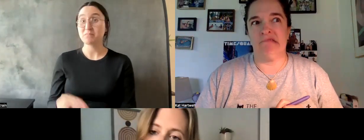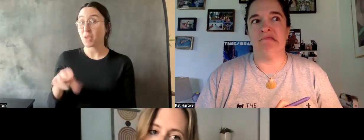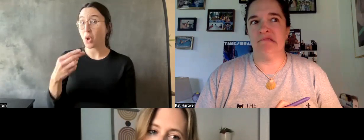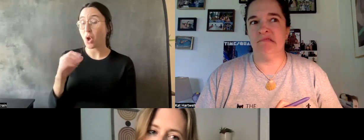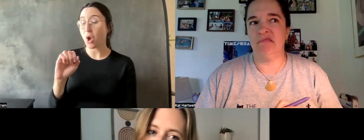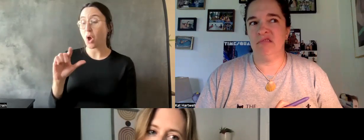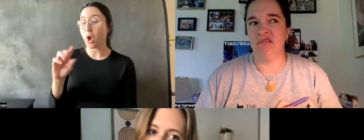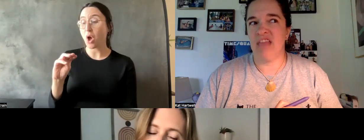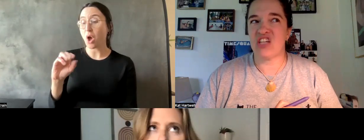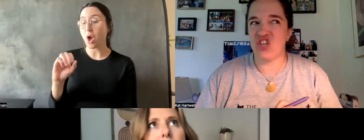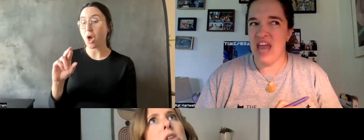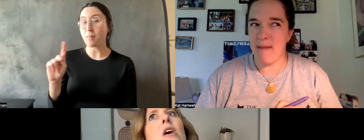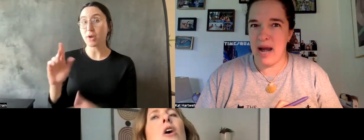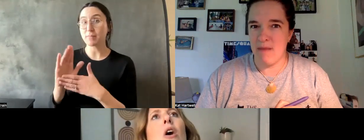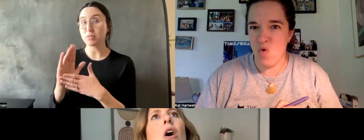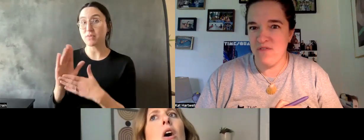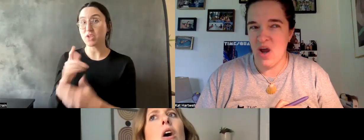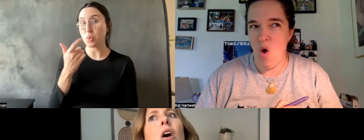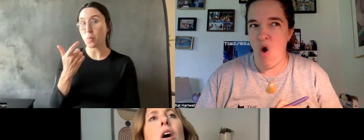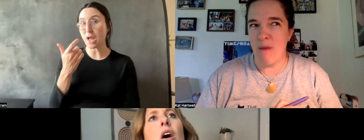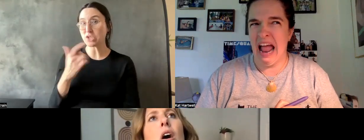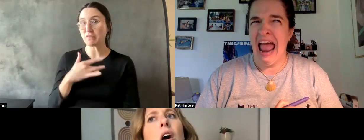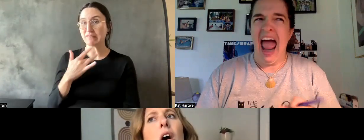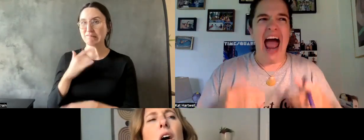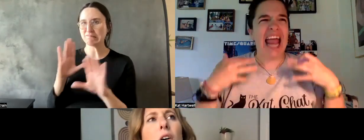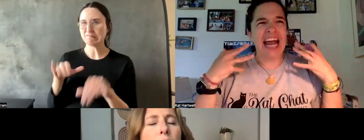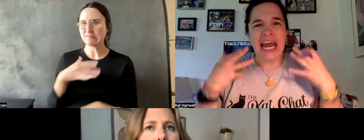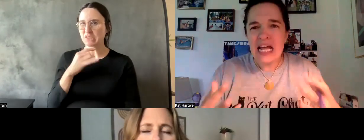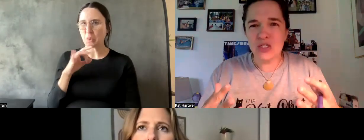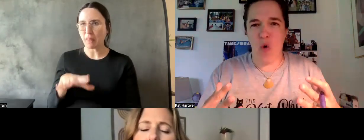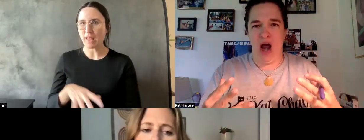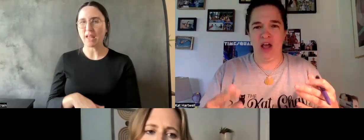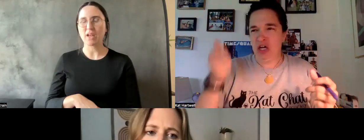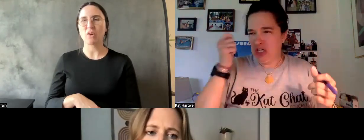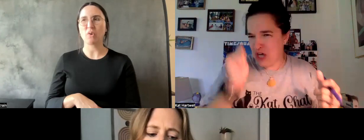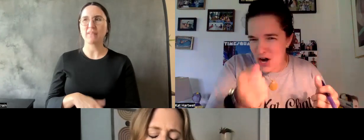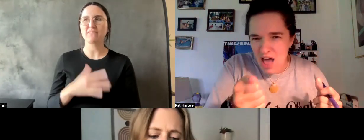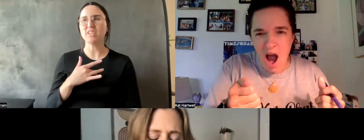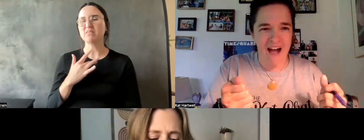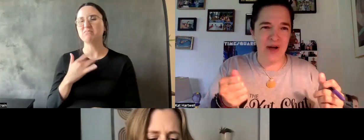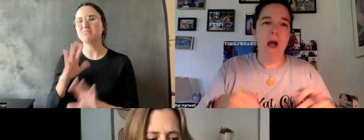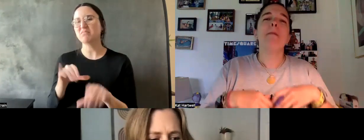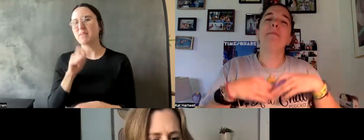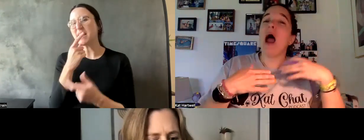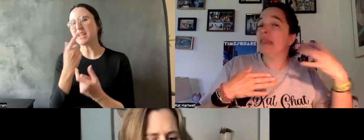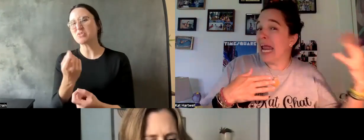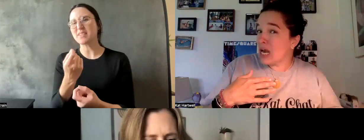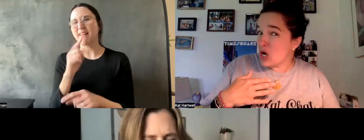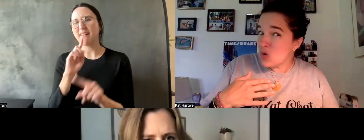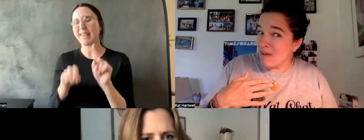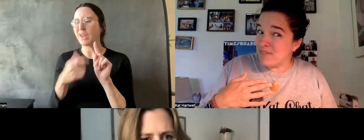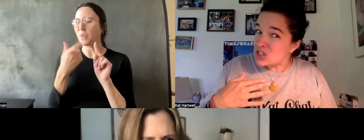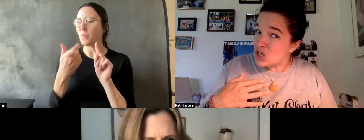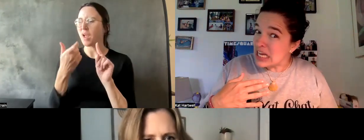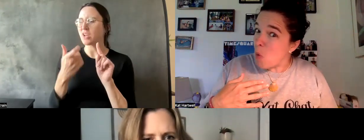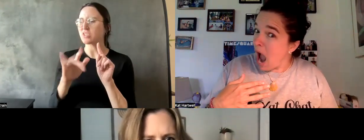like, that should not be a movie, or I can't get into it. Turn it off. But later,